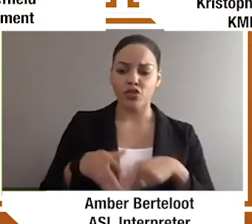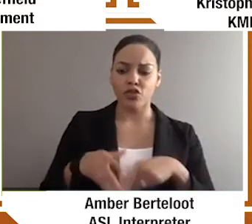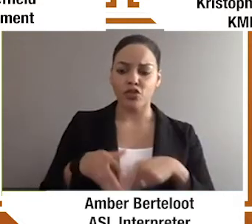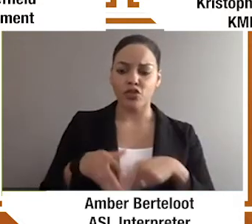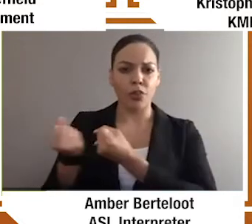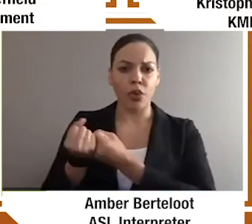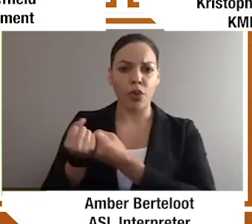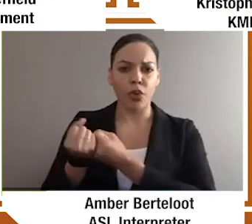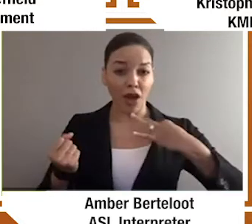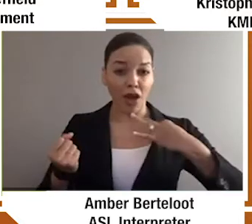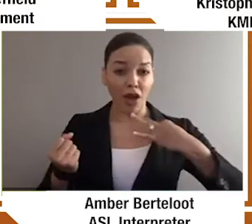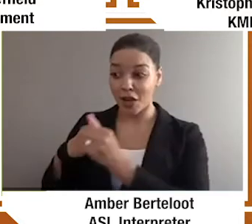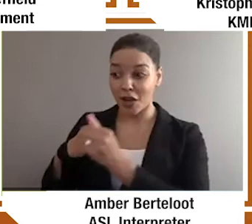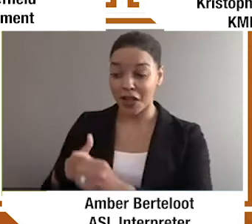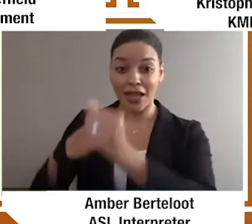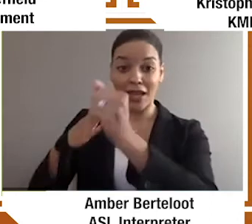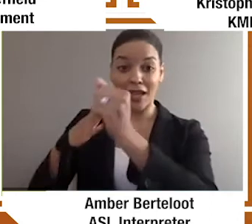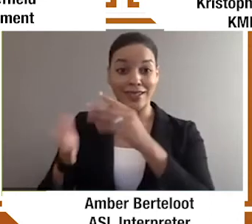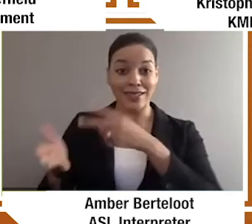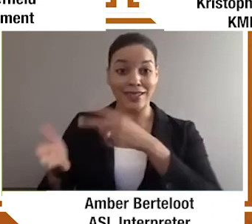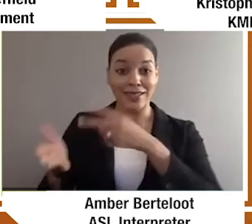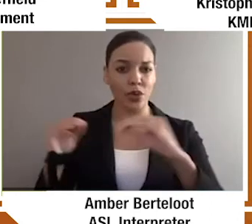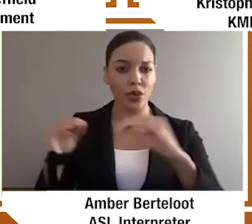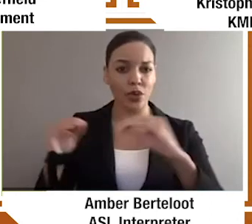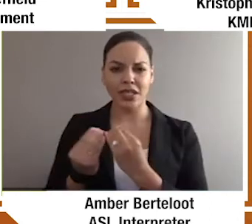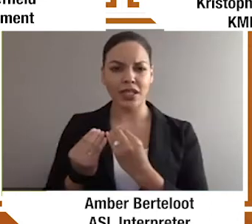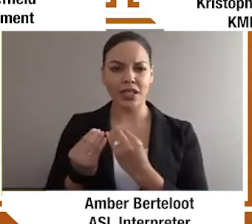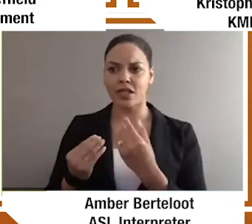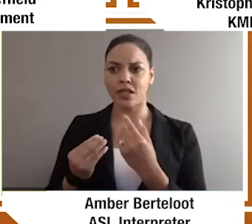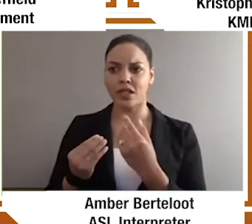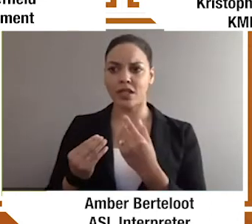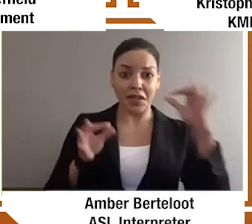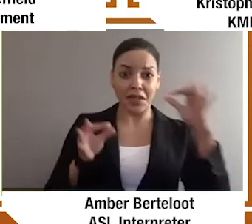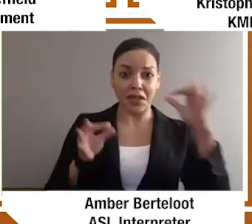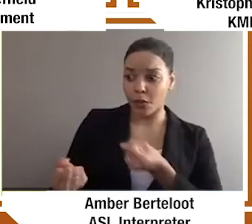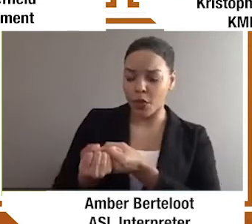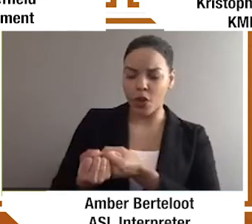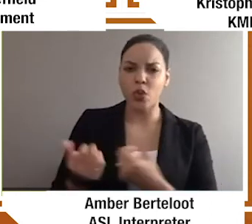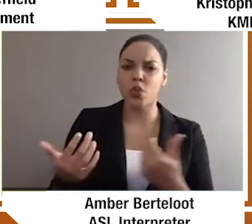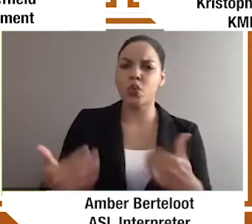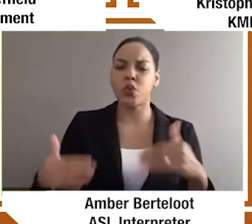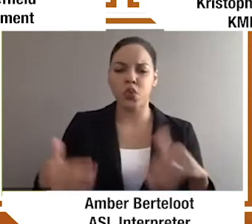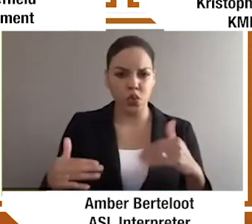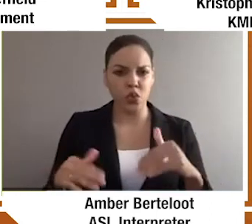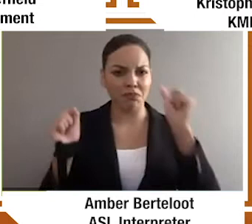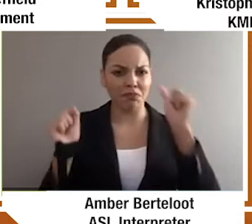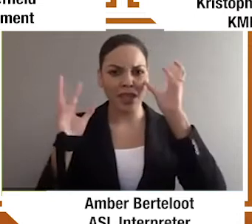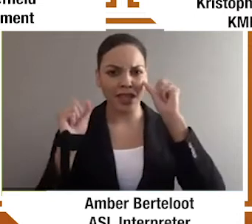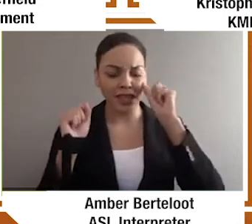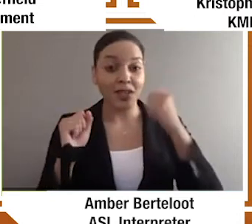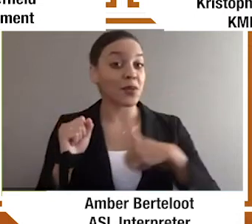dance service organization was just amazing. And so we went to work with